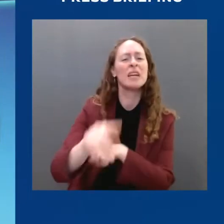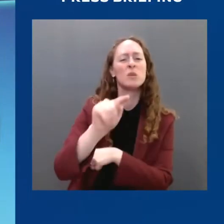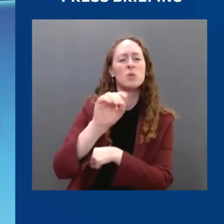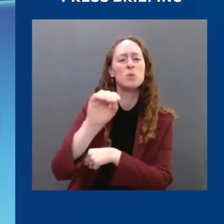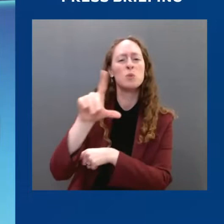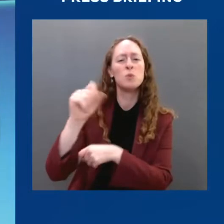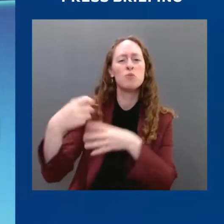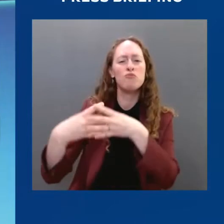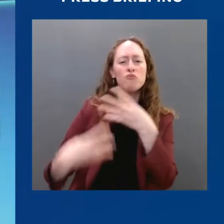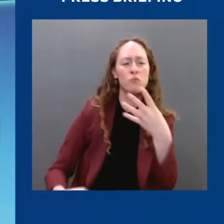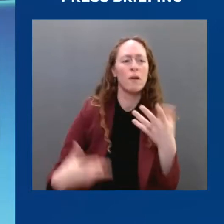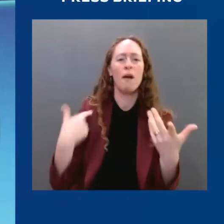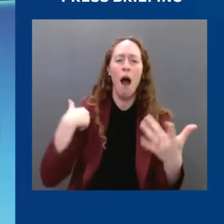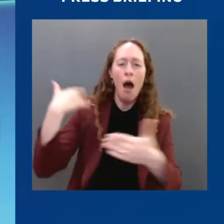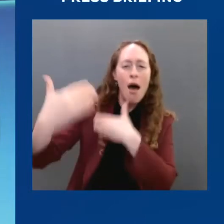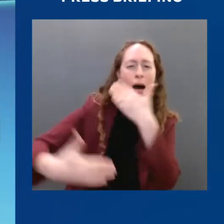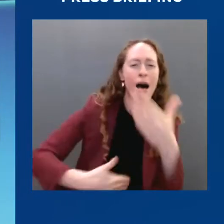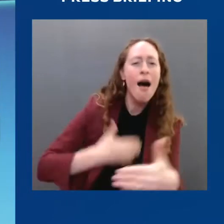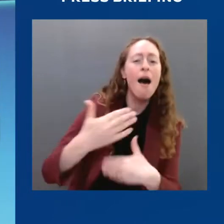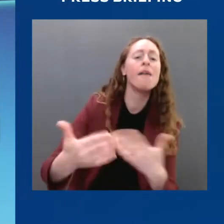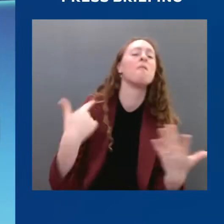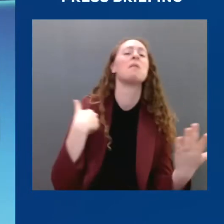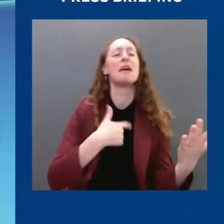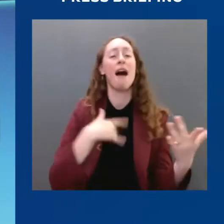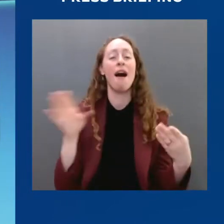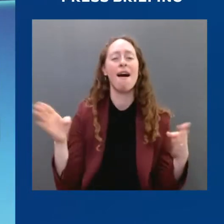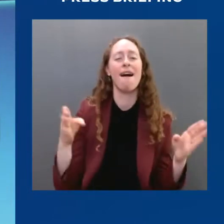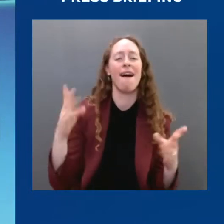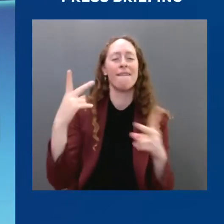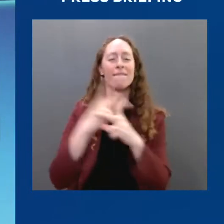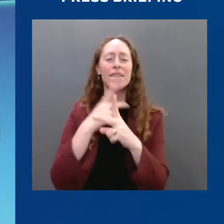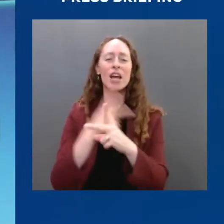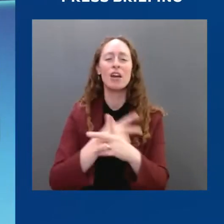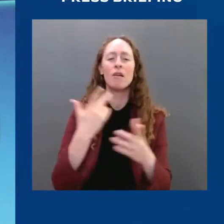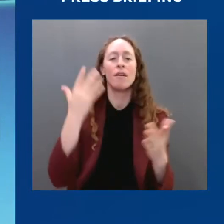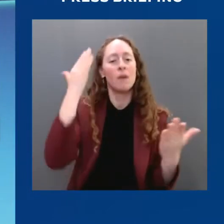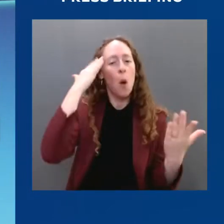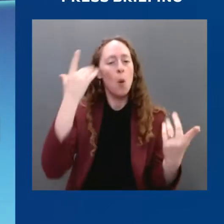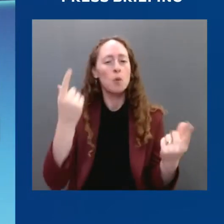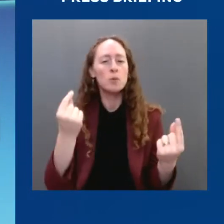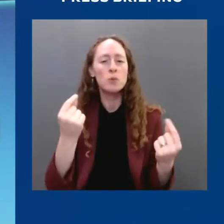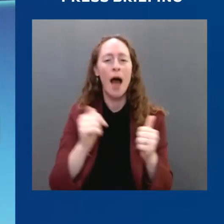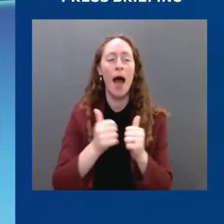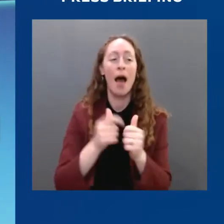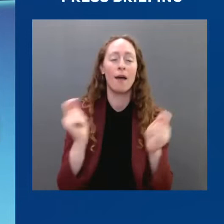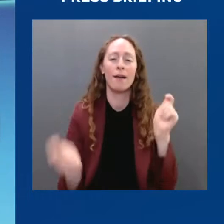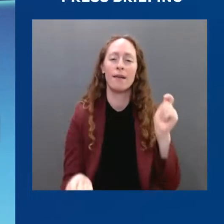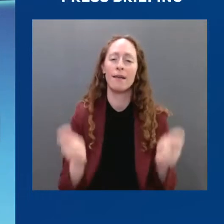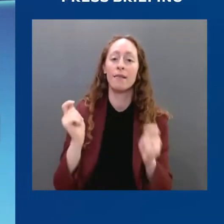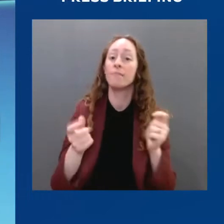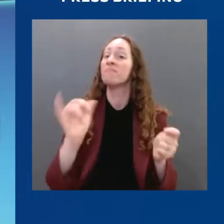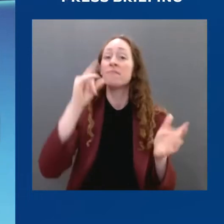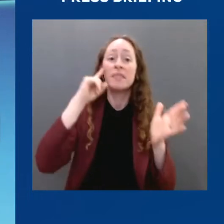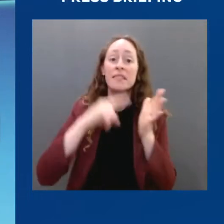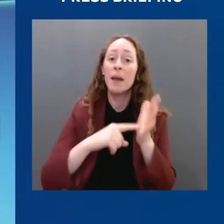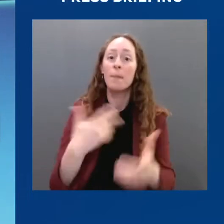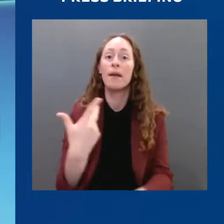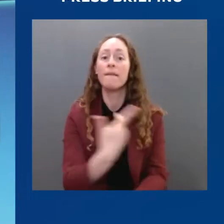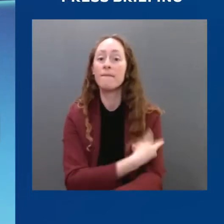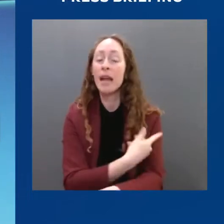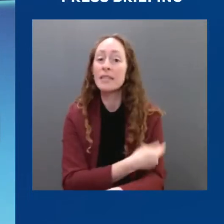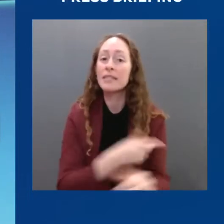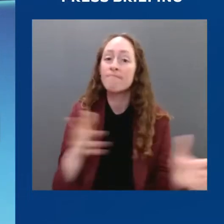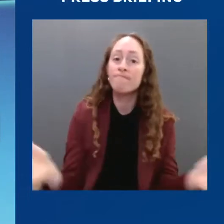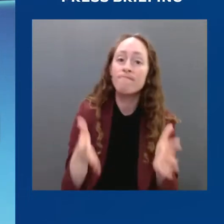to protect the American people. Vaccines and boosters, treatments, tests, masks,